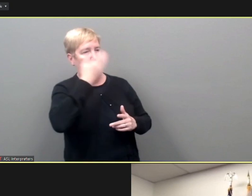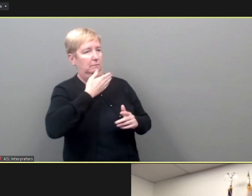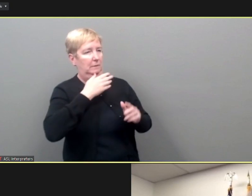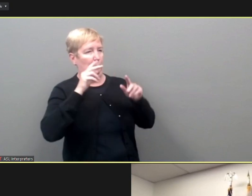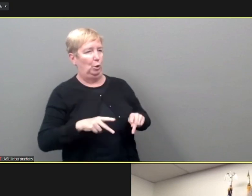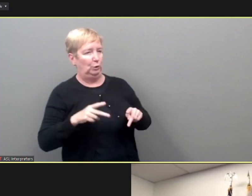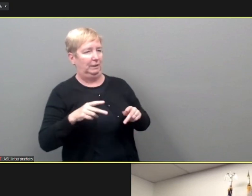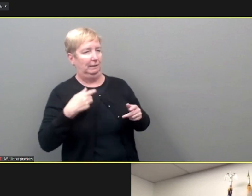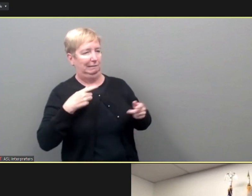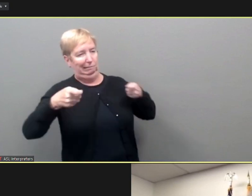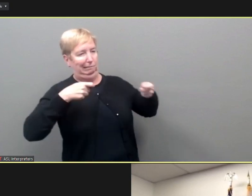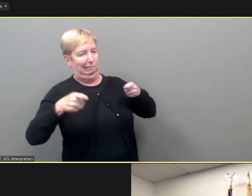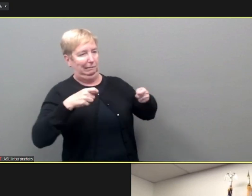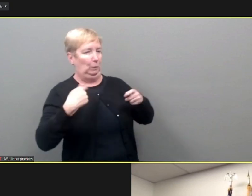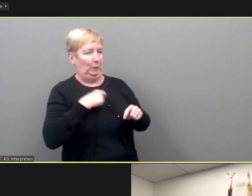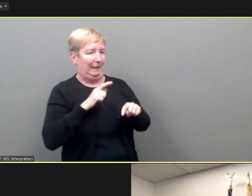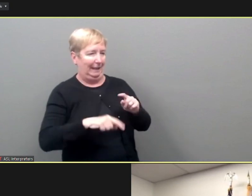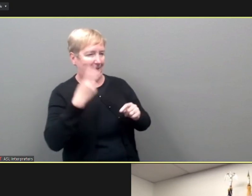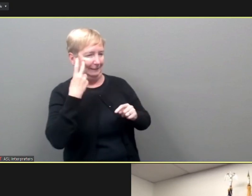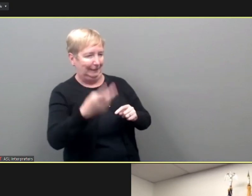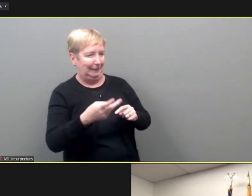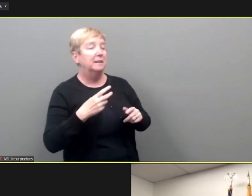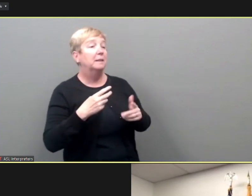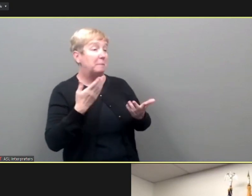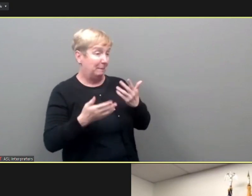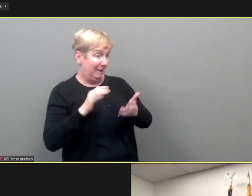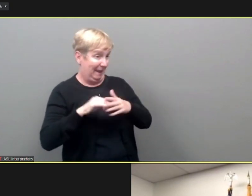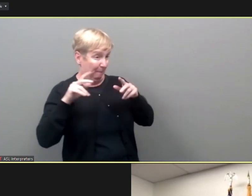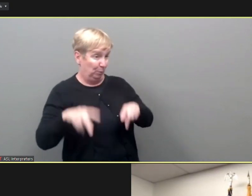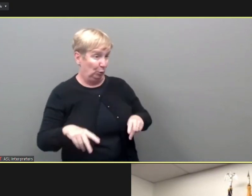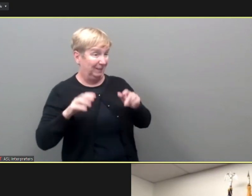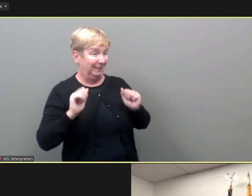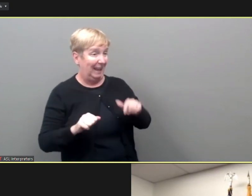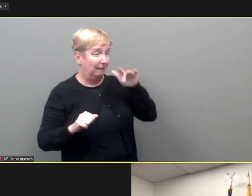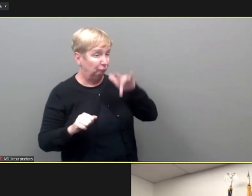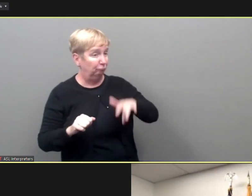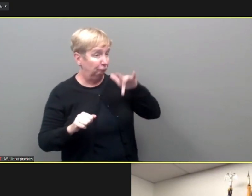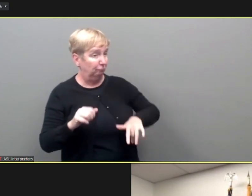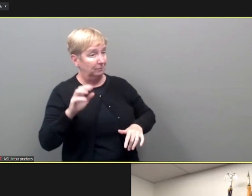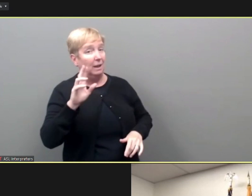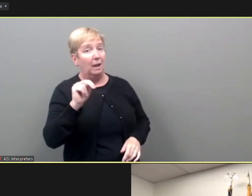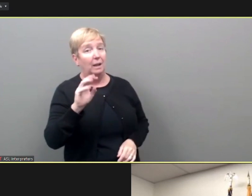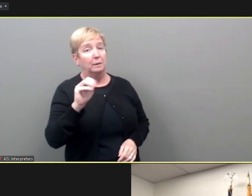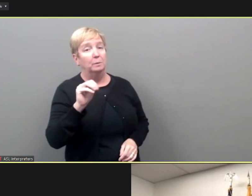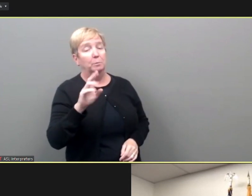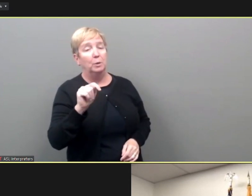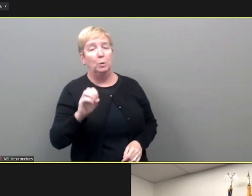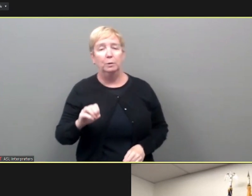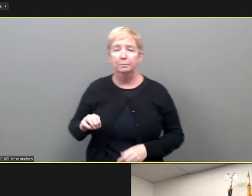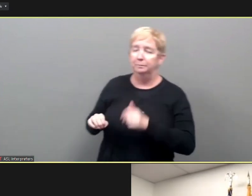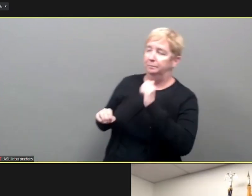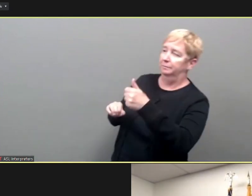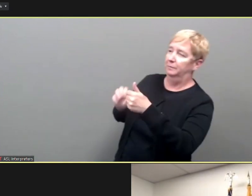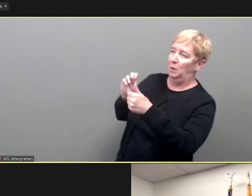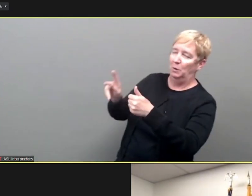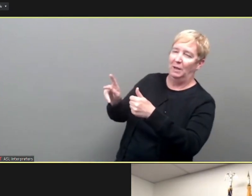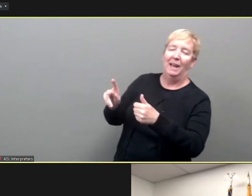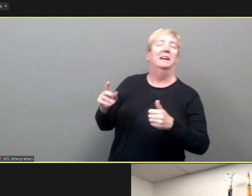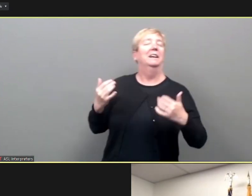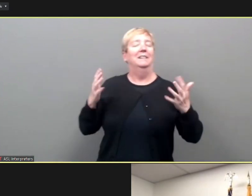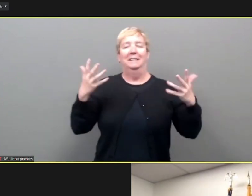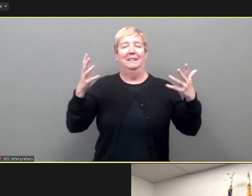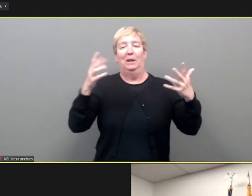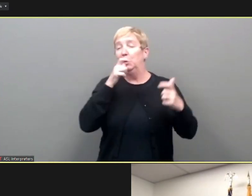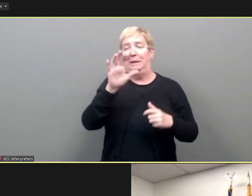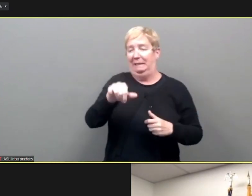or behind the curtain, maybe that person could just unmute and mute. There we go. Thank you so much. Whichever one of our team